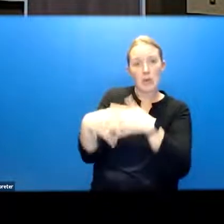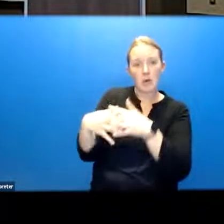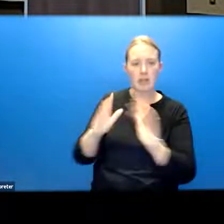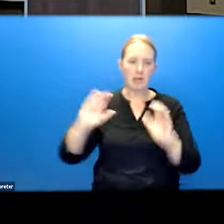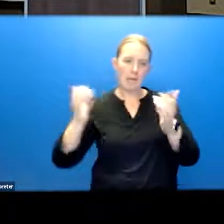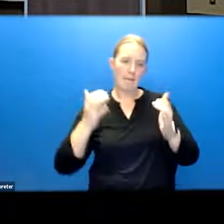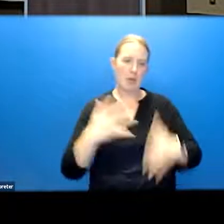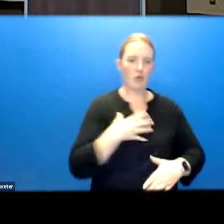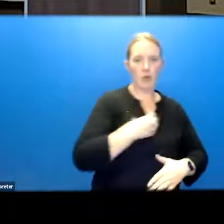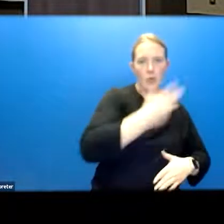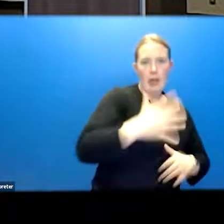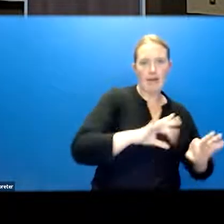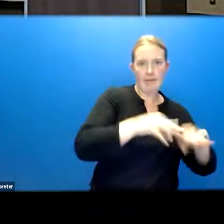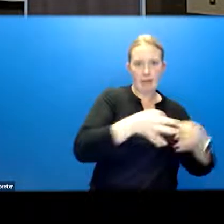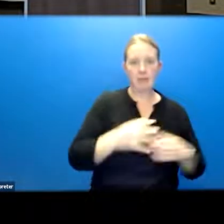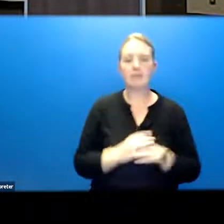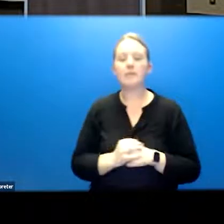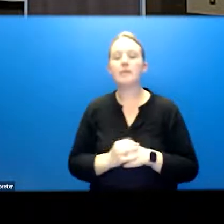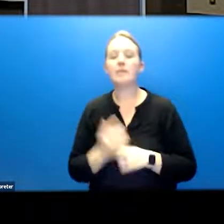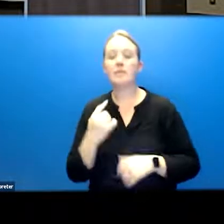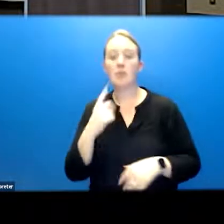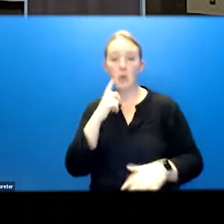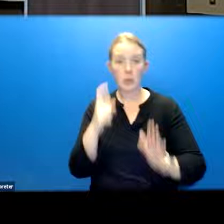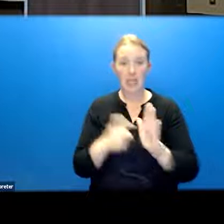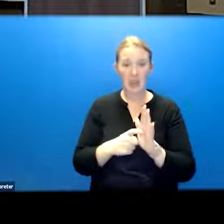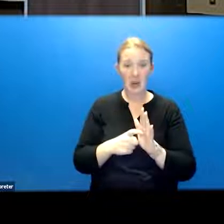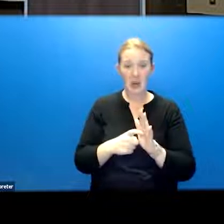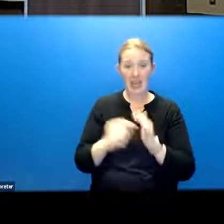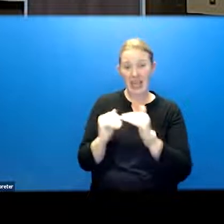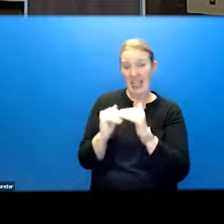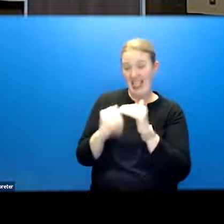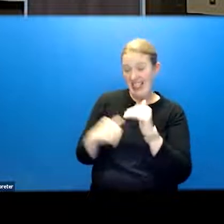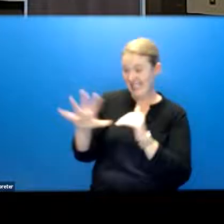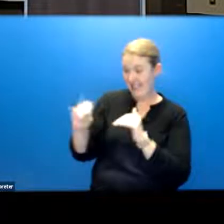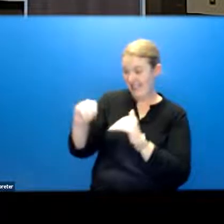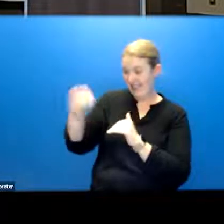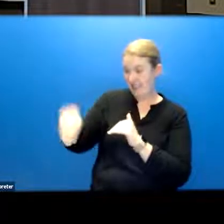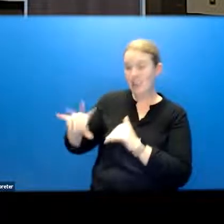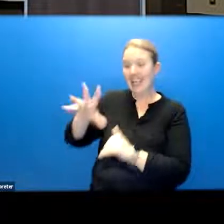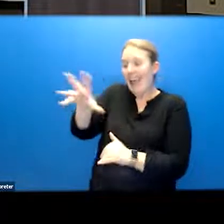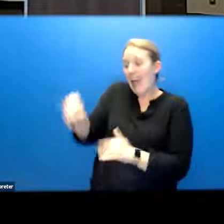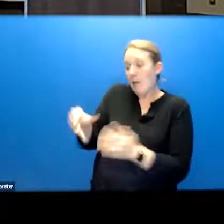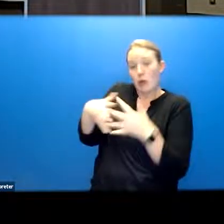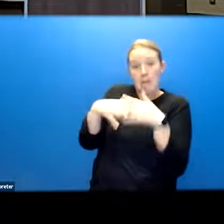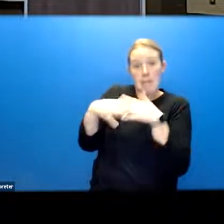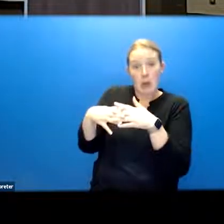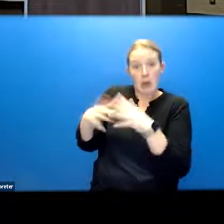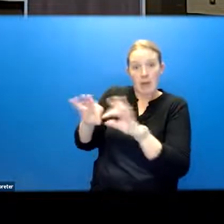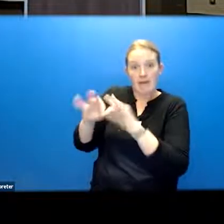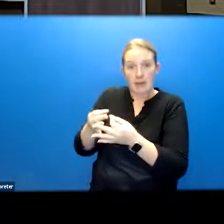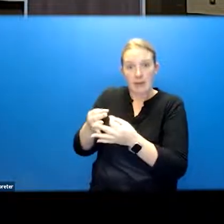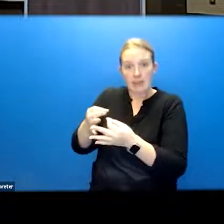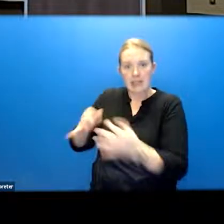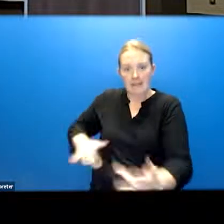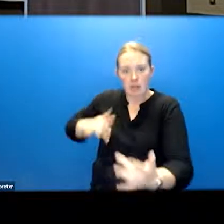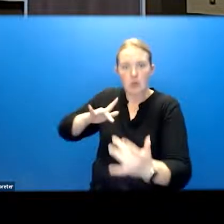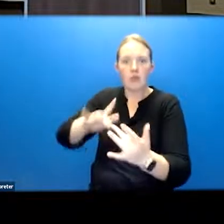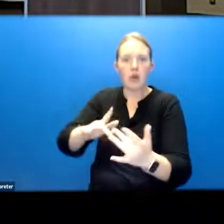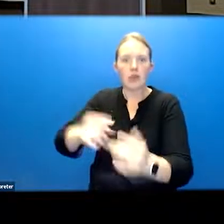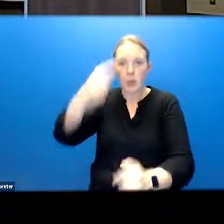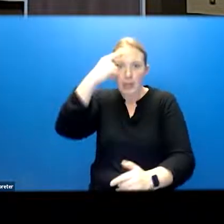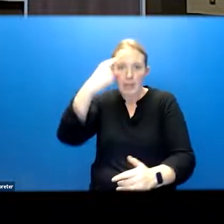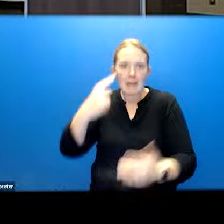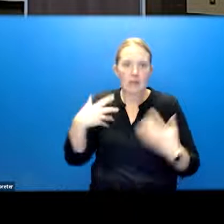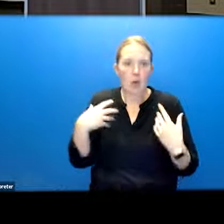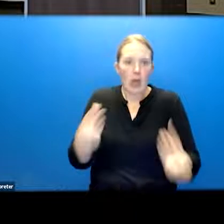families. And what we saw is that less than 50% of African-American family members had contact with mental health professionals